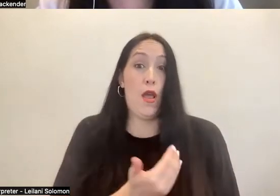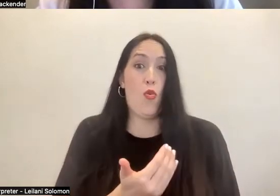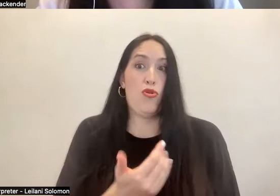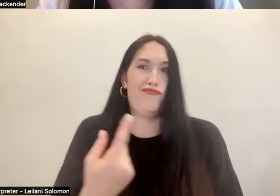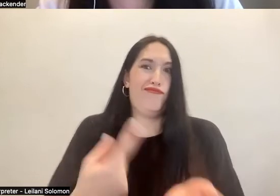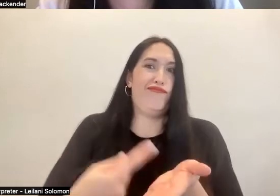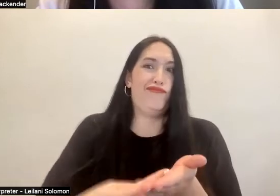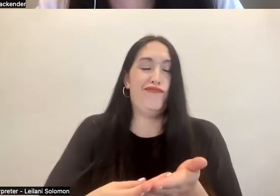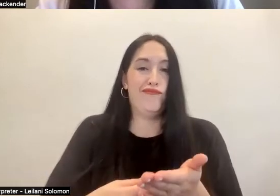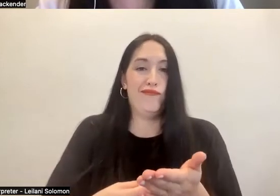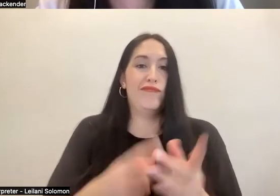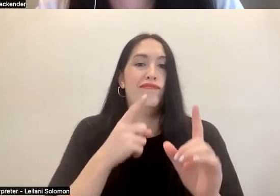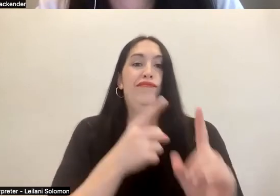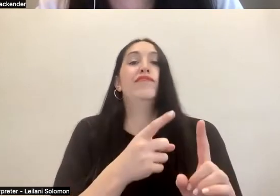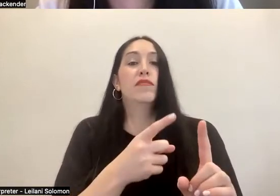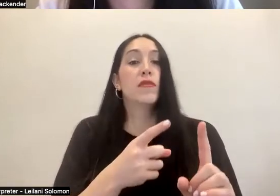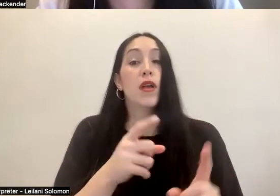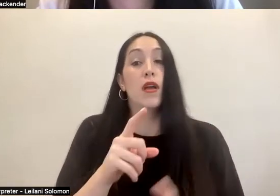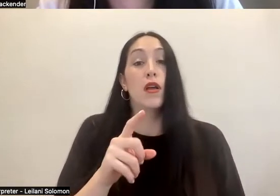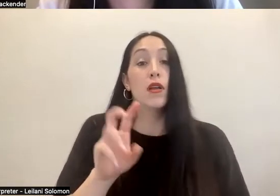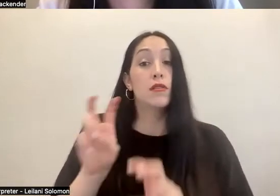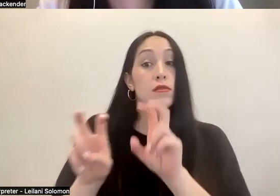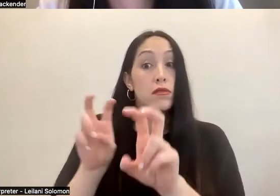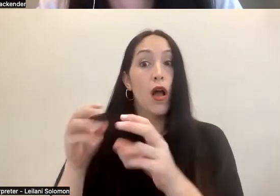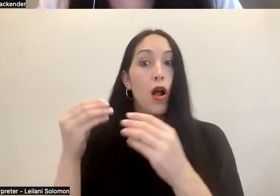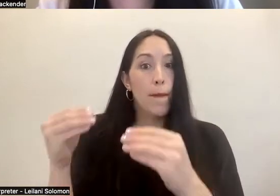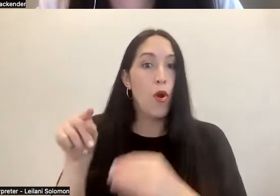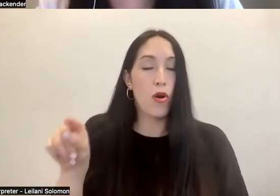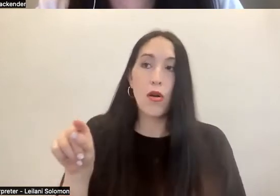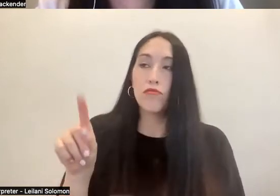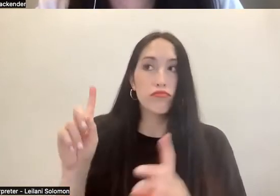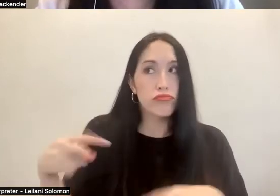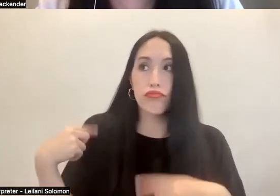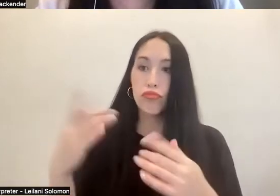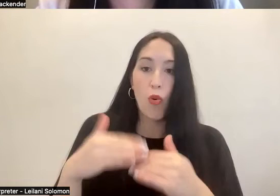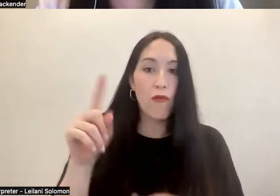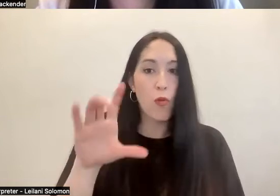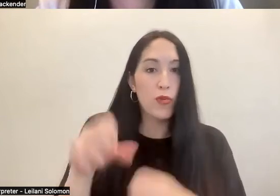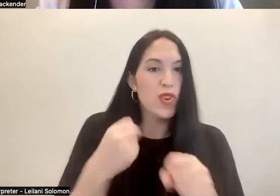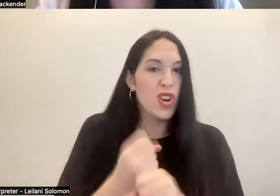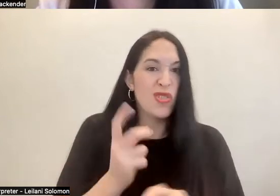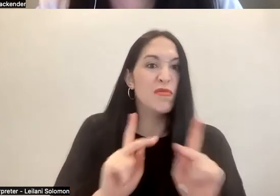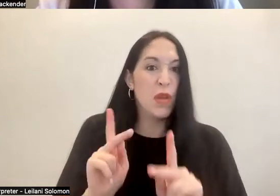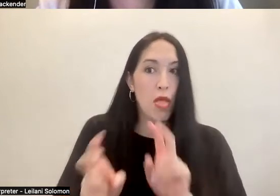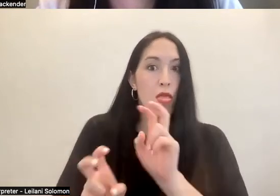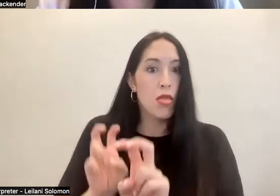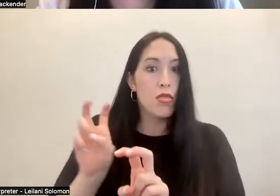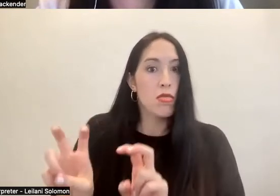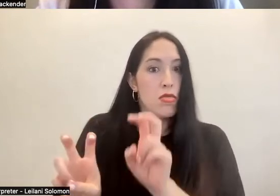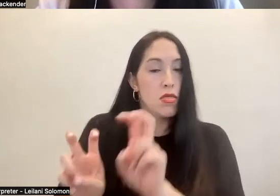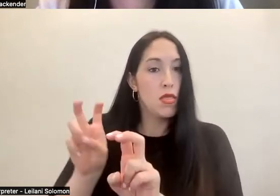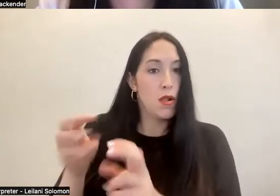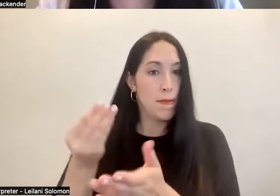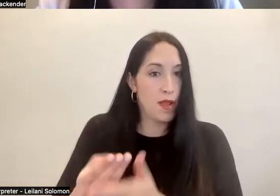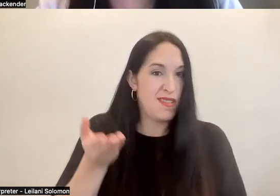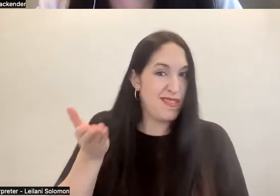place where for a long time, over 100 years, investors have been placing funds, typically for the purpose of